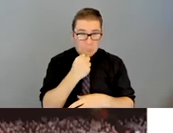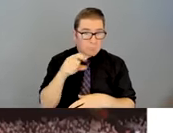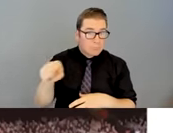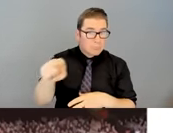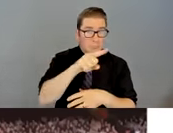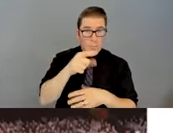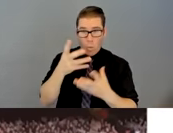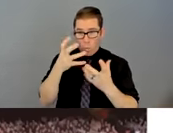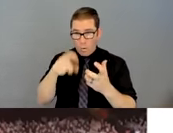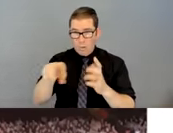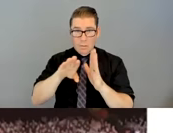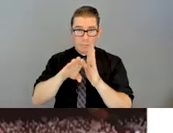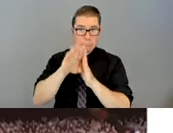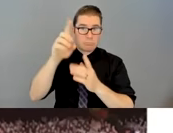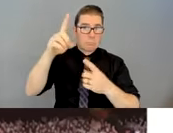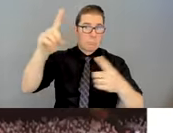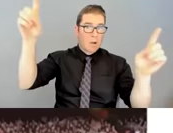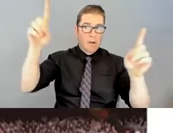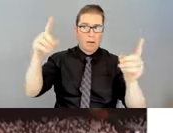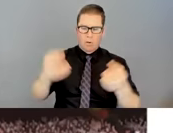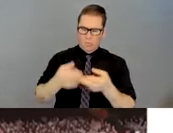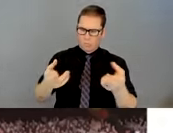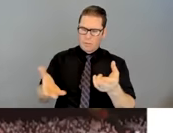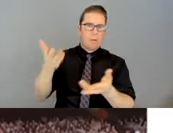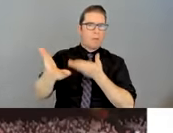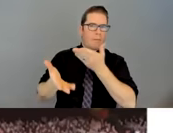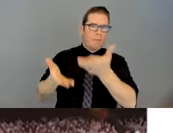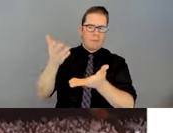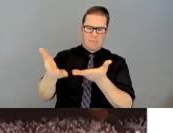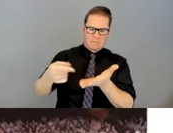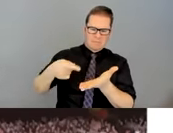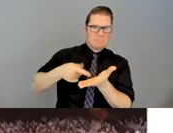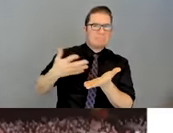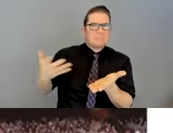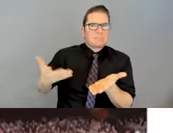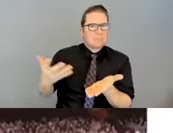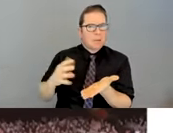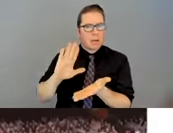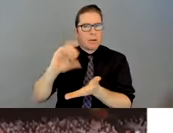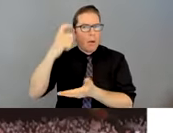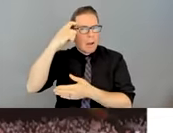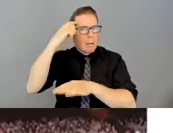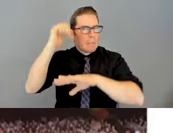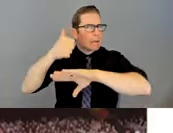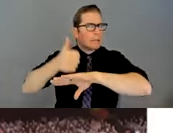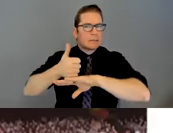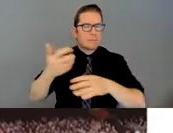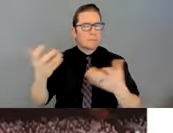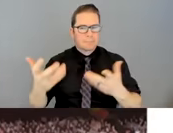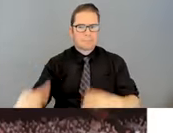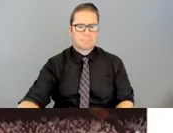What kind of resources are you providing them? And again, it goes back to, what is your mindset? Because it's the